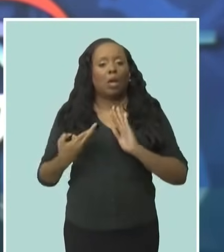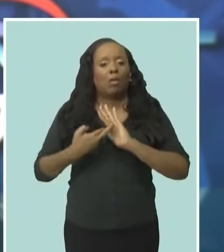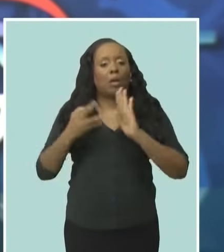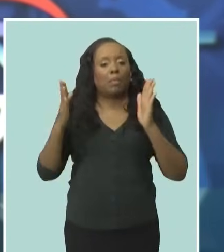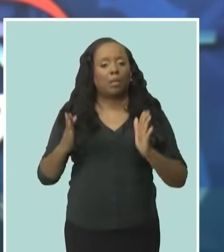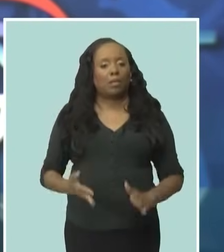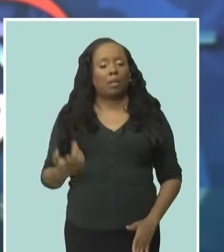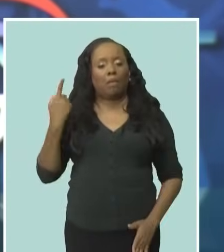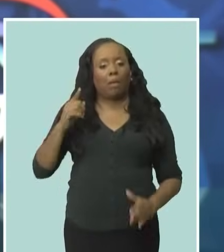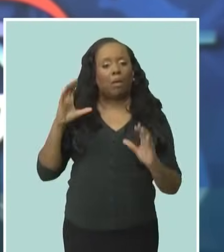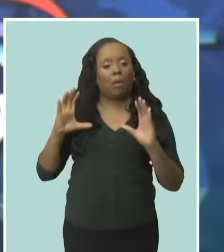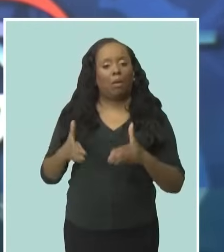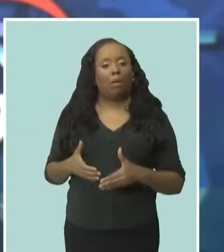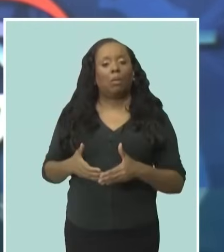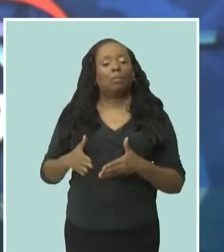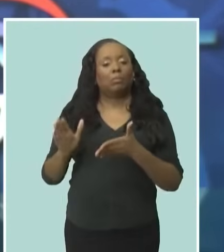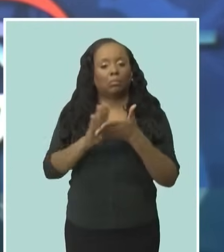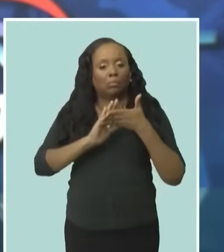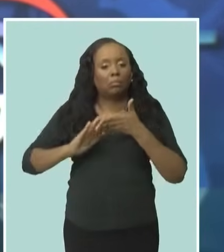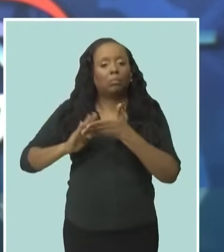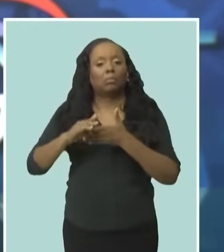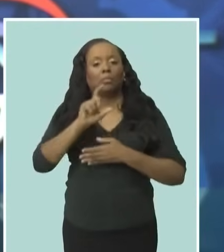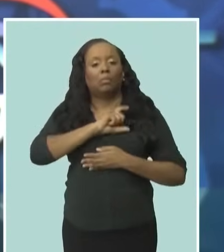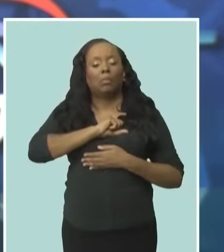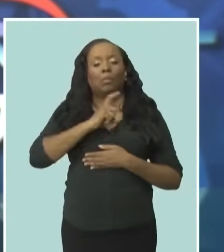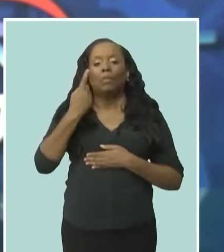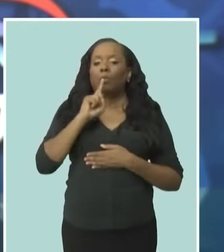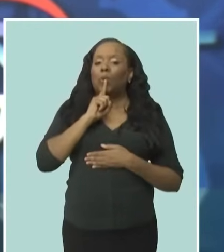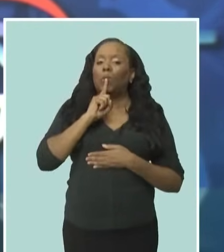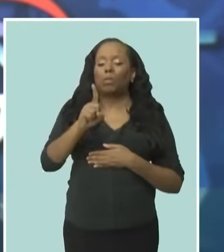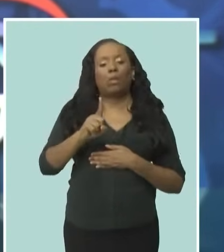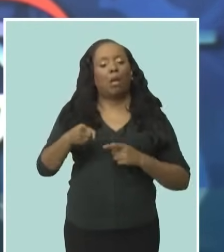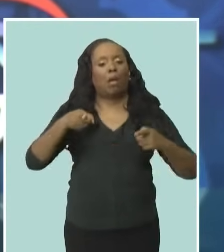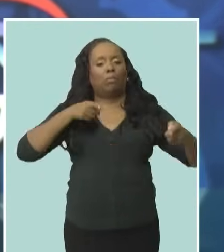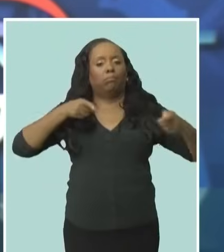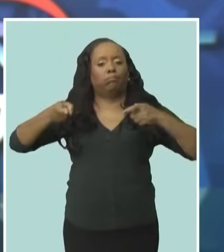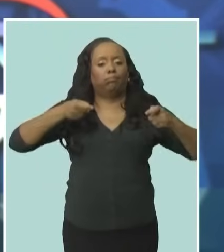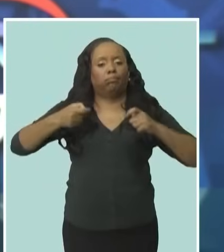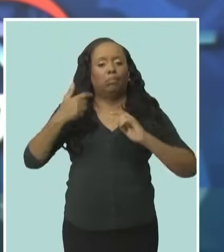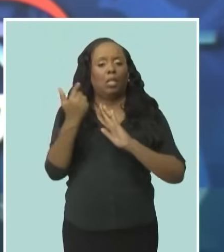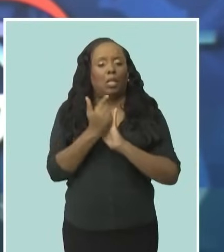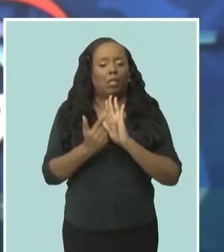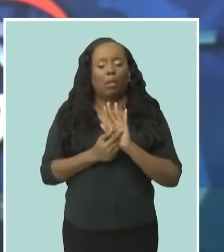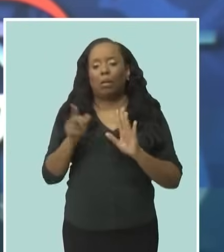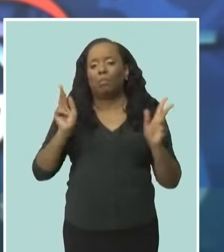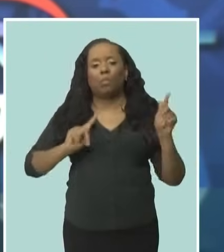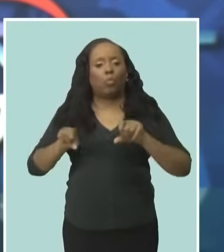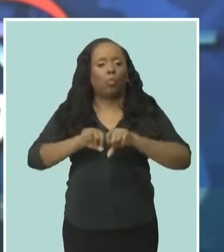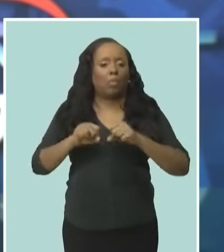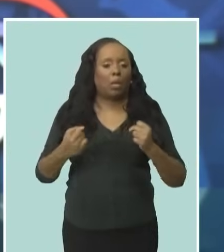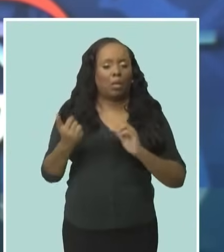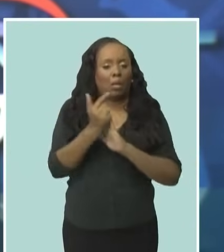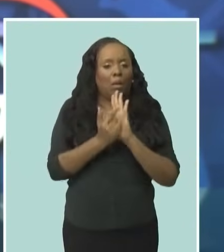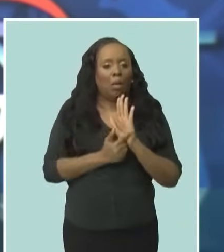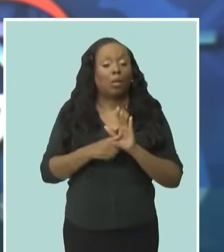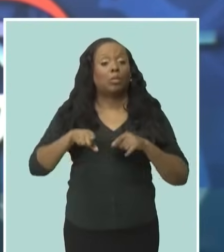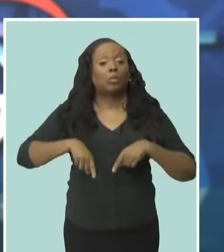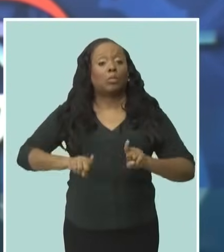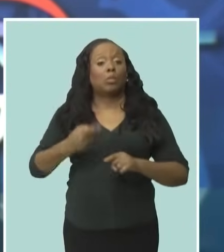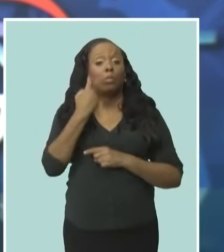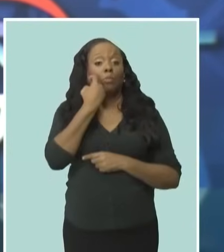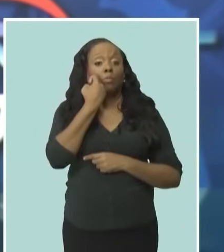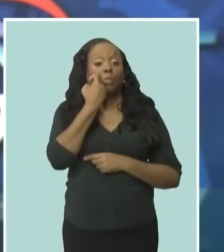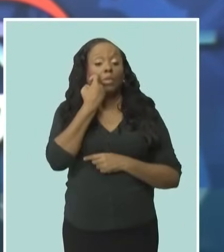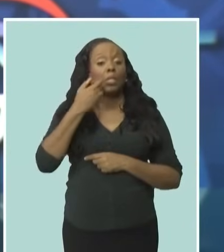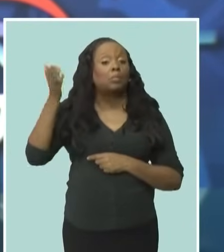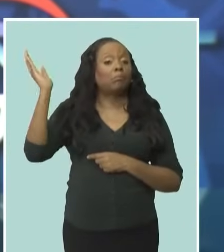group, Sergio Blackett, gave kudos to officers for extending the full arm of the law on those who run afoul. During a recently held news